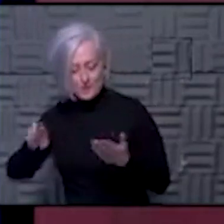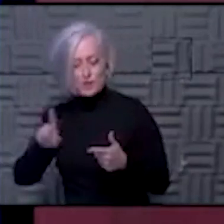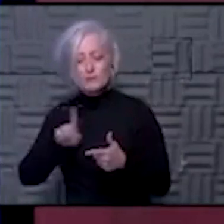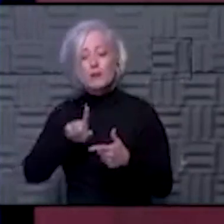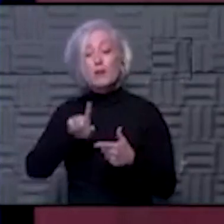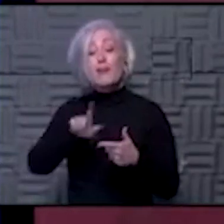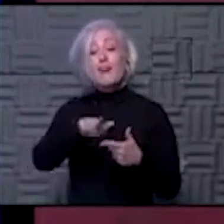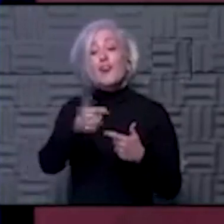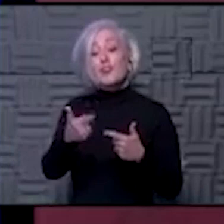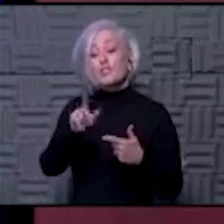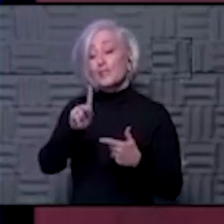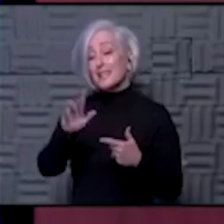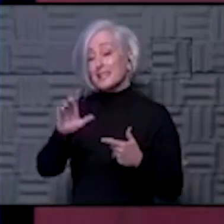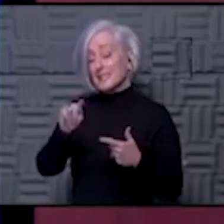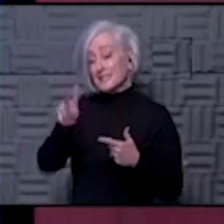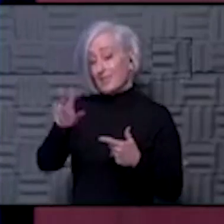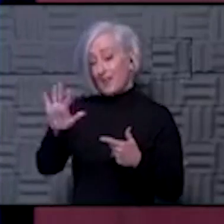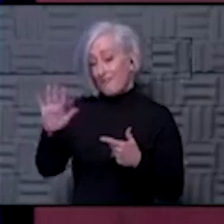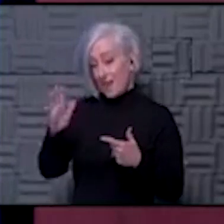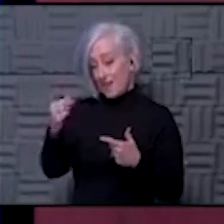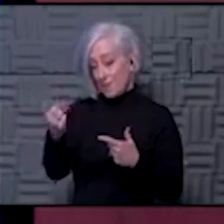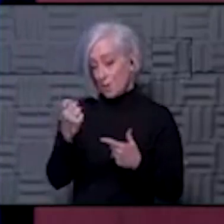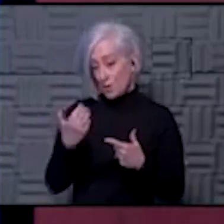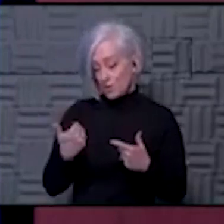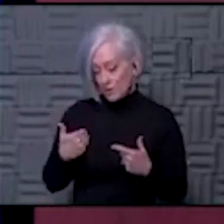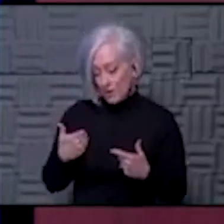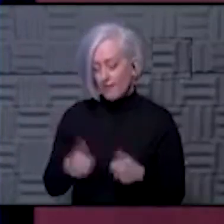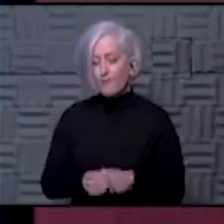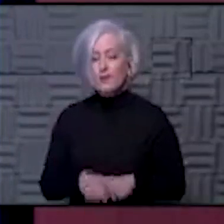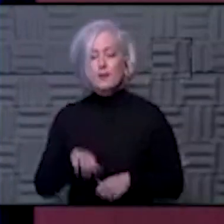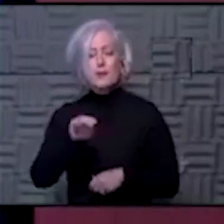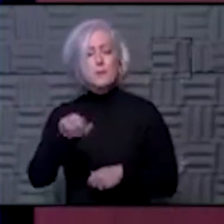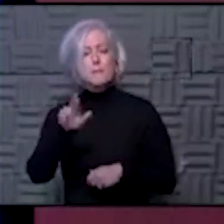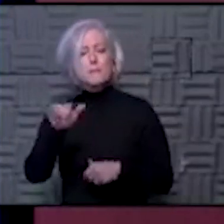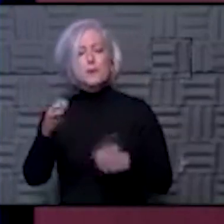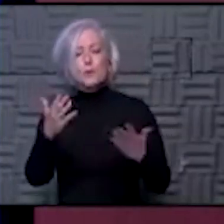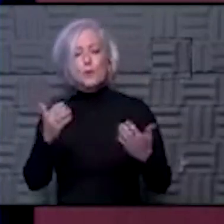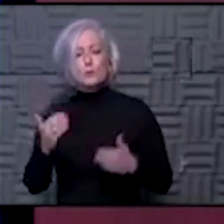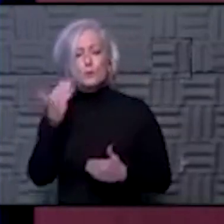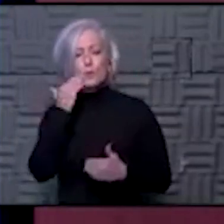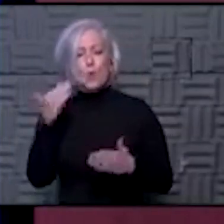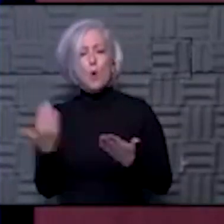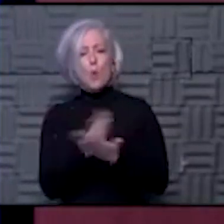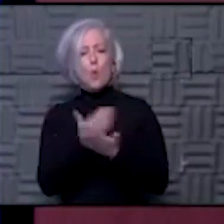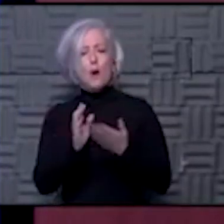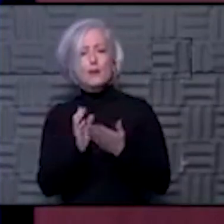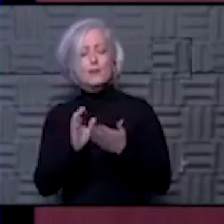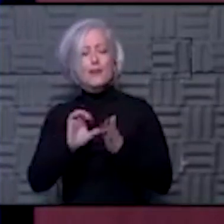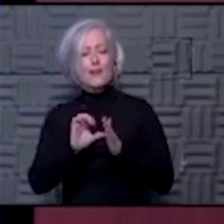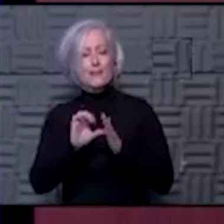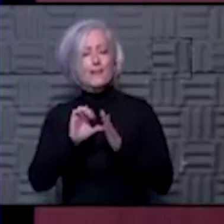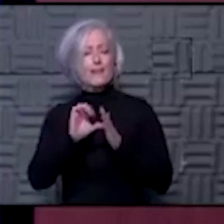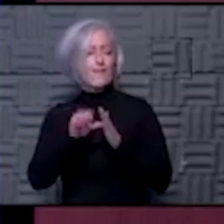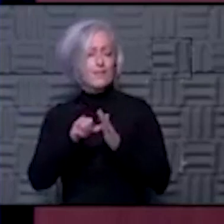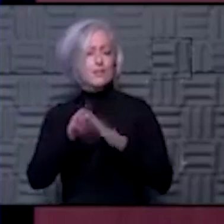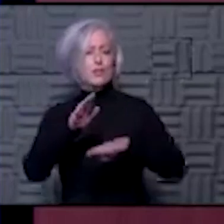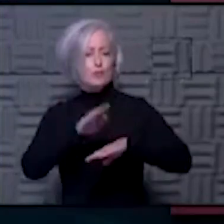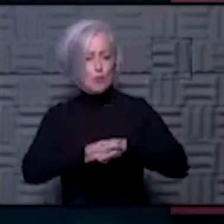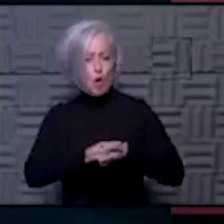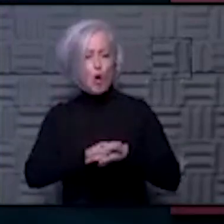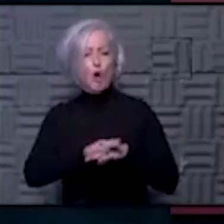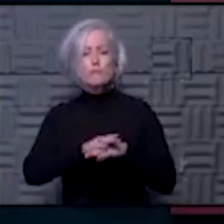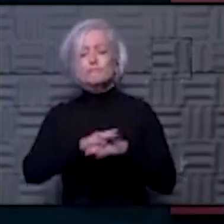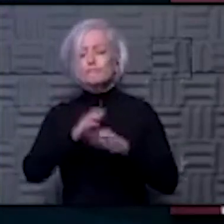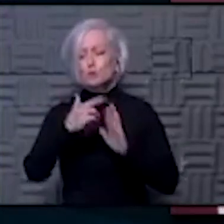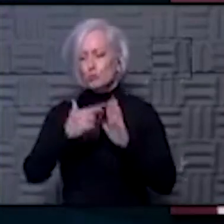from KCTV5. Mary's wanting to know, what enforcement is there of new health restrictions in Wyandotte County? All right, well, let's go